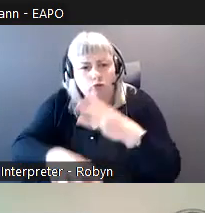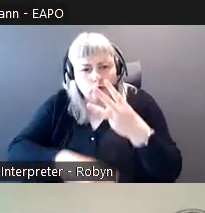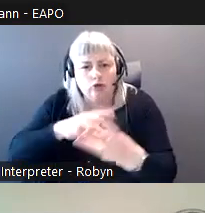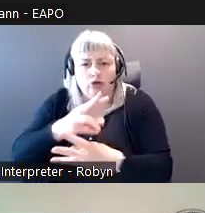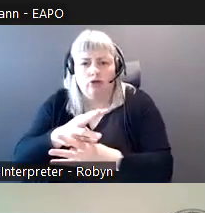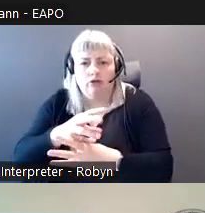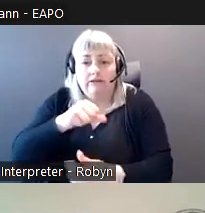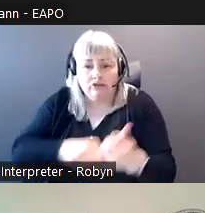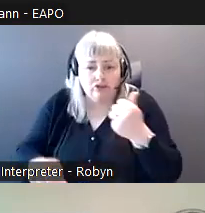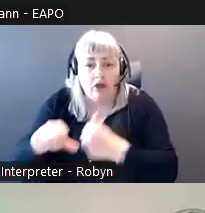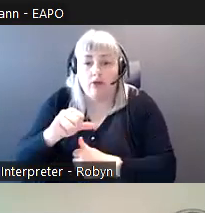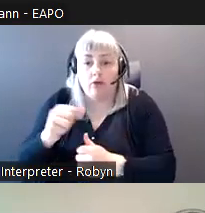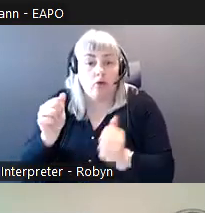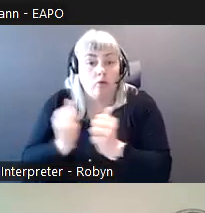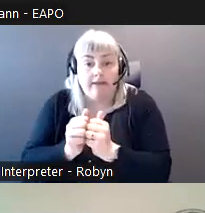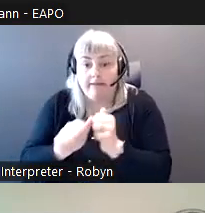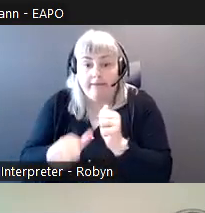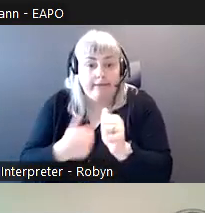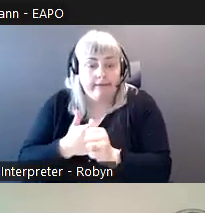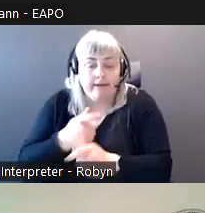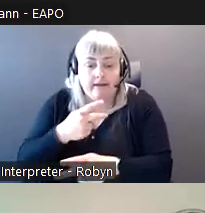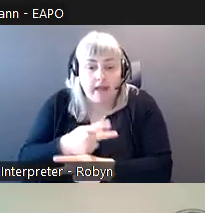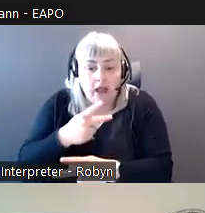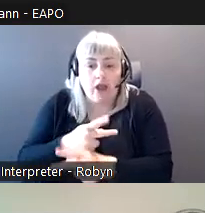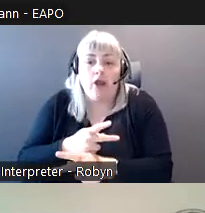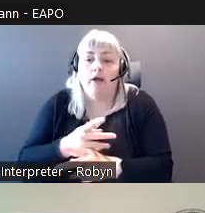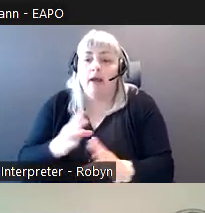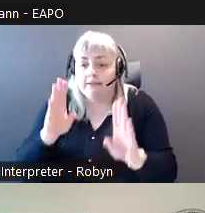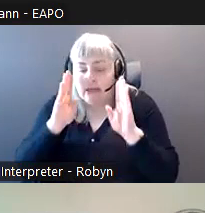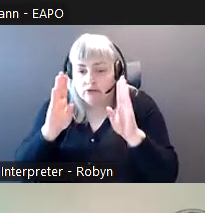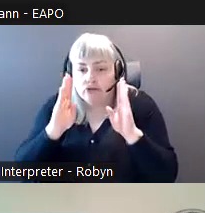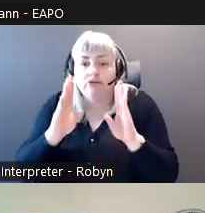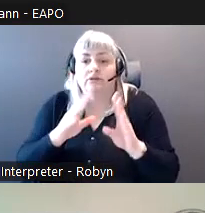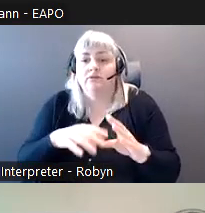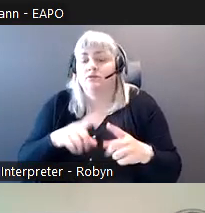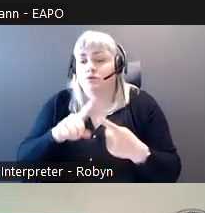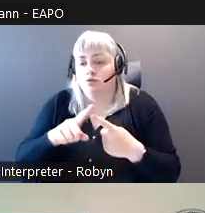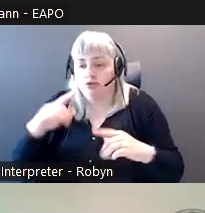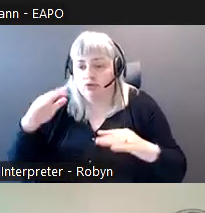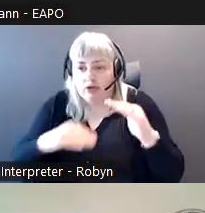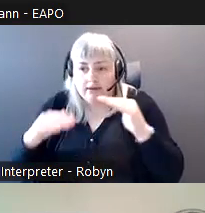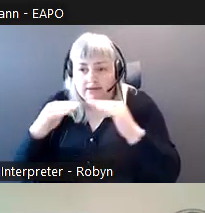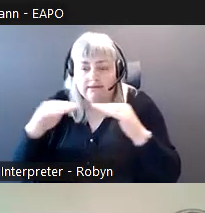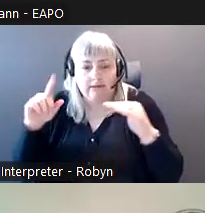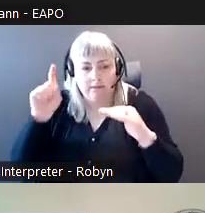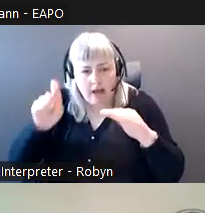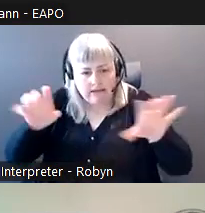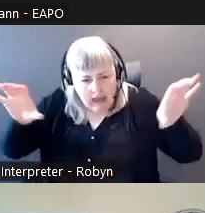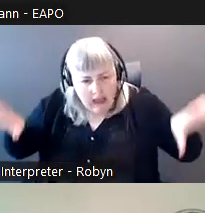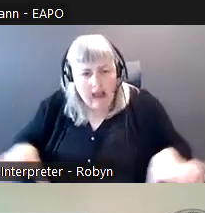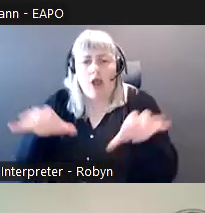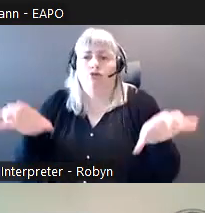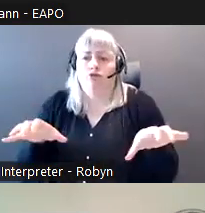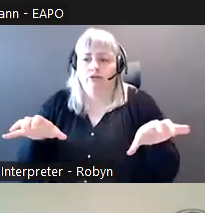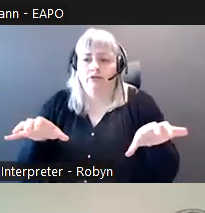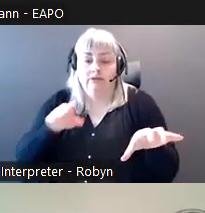absolute care, compassion, attention to justice, and taking the time for reflection. And that is what Karine is